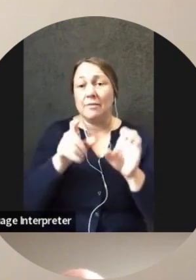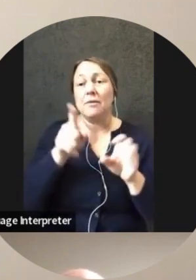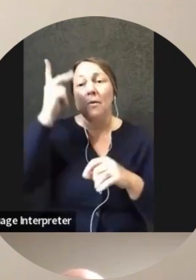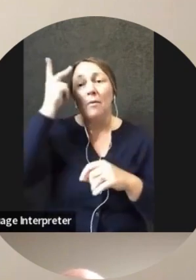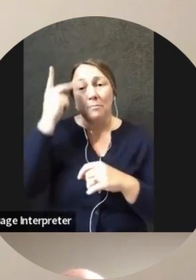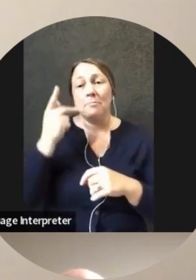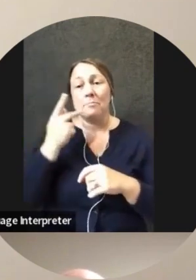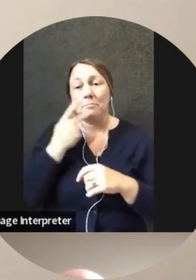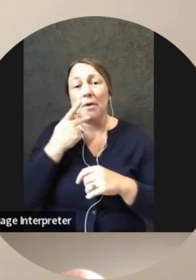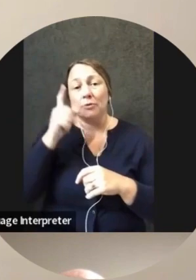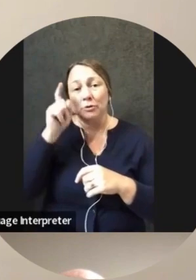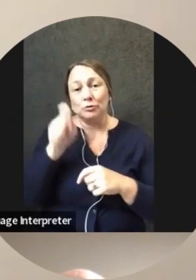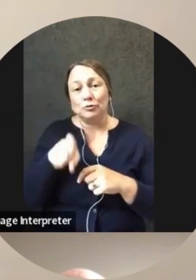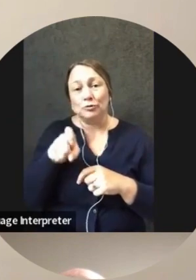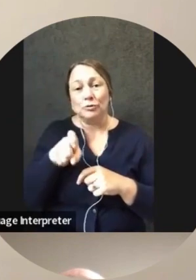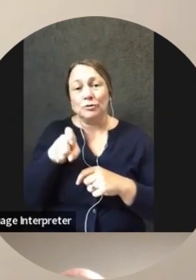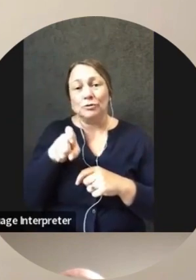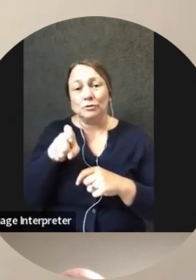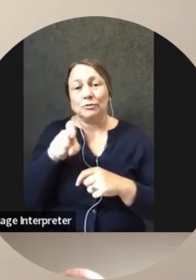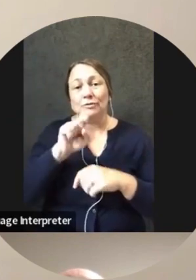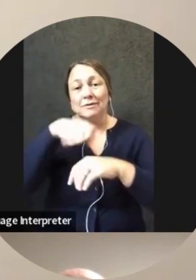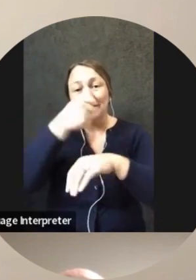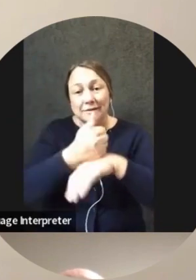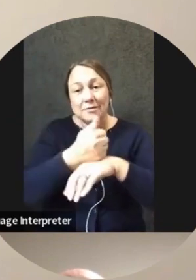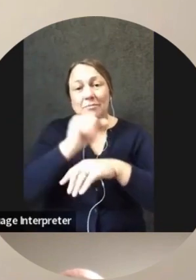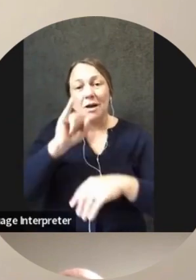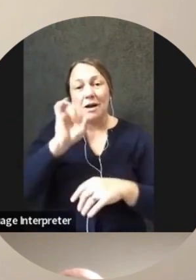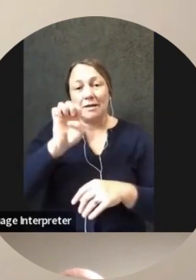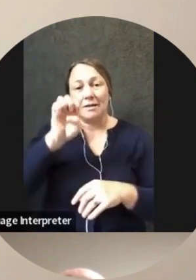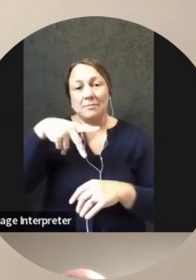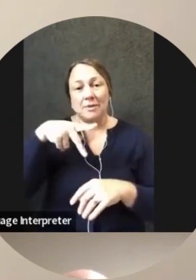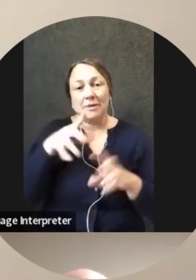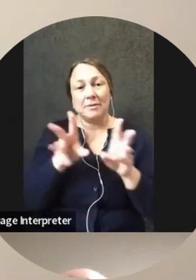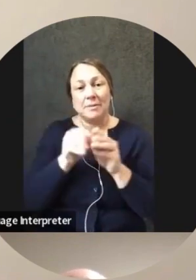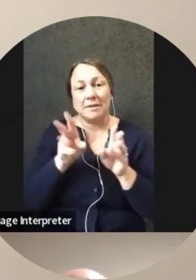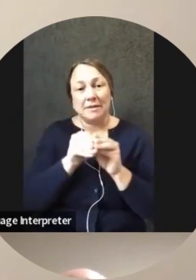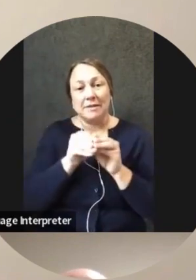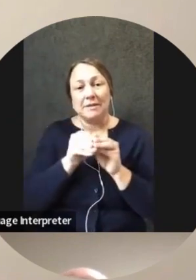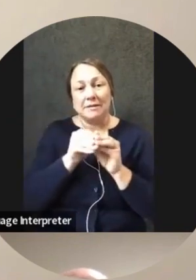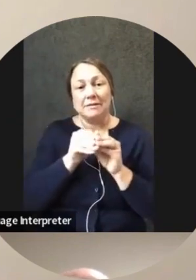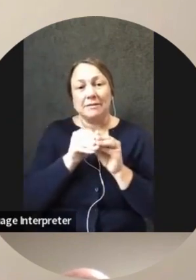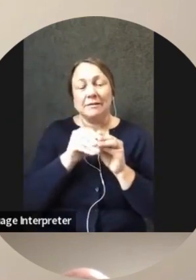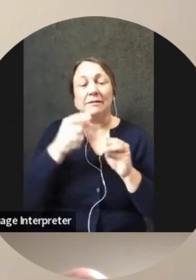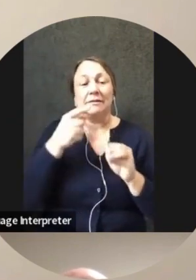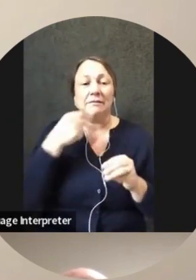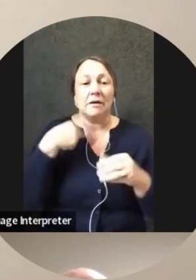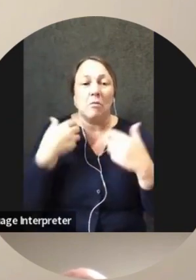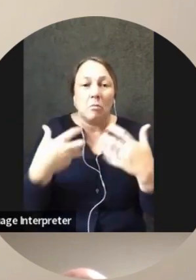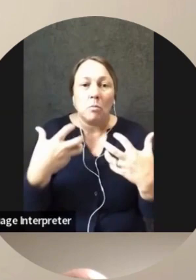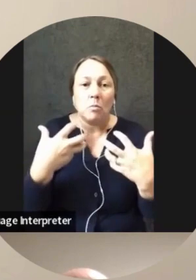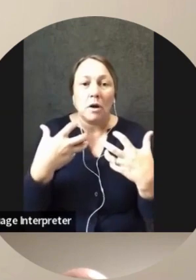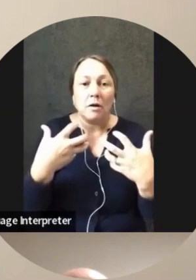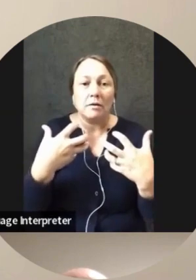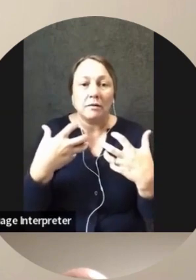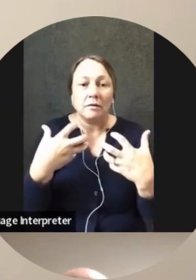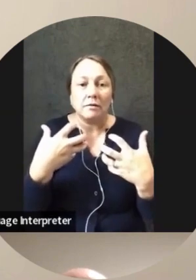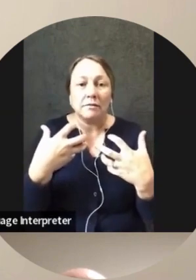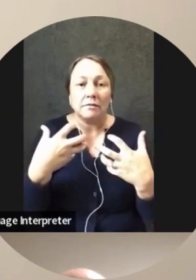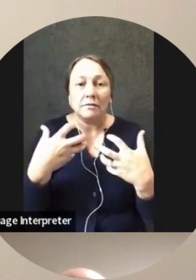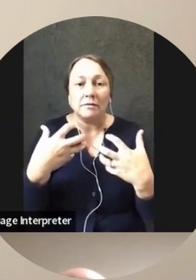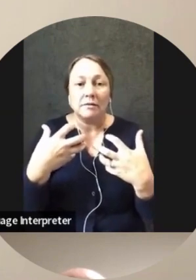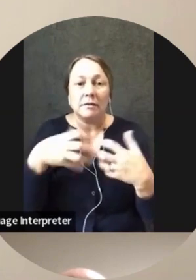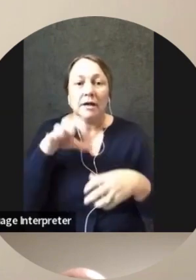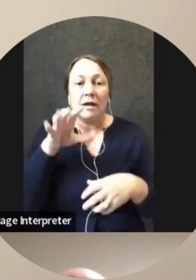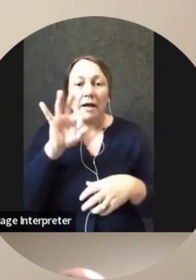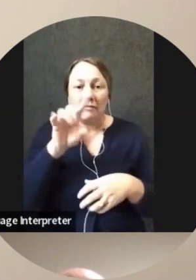should set up an IEP meeting and say, I want to have an FBA